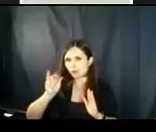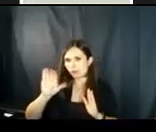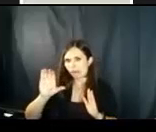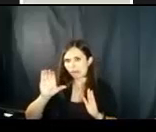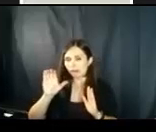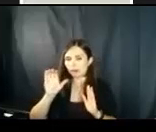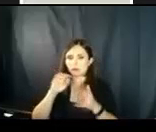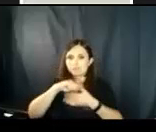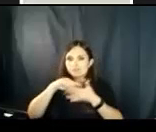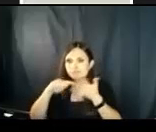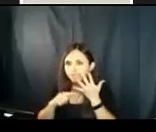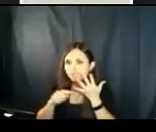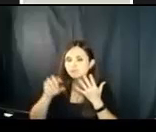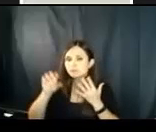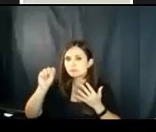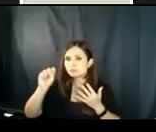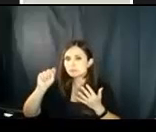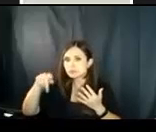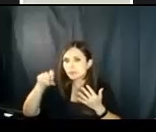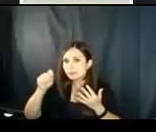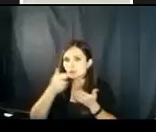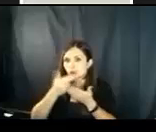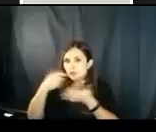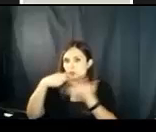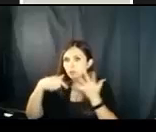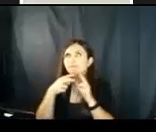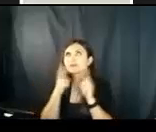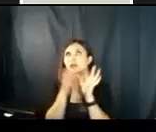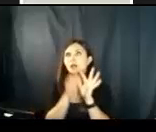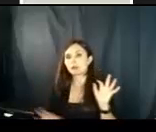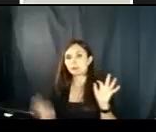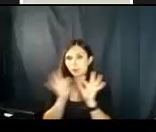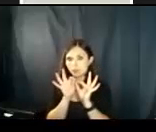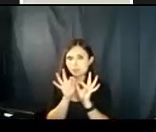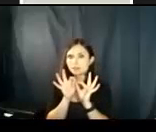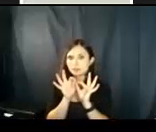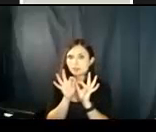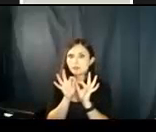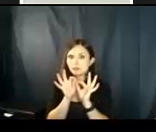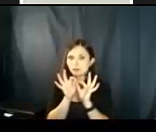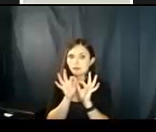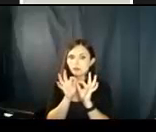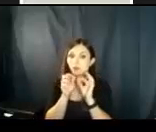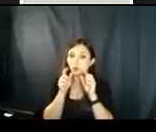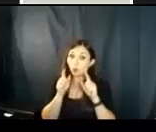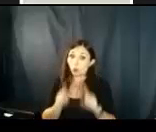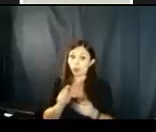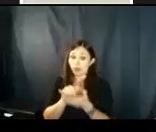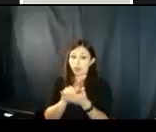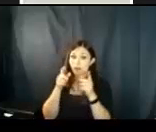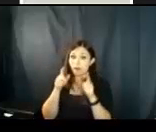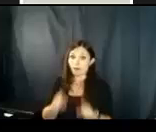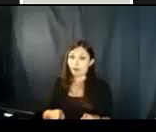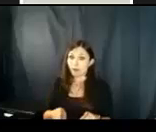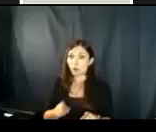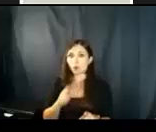with resources. It is very important. And believe me that once you do that, it's going